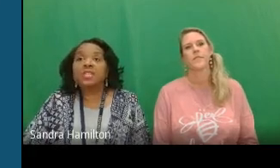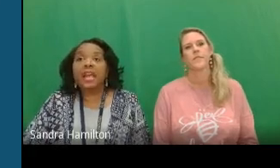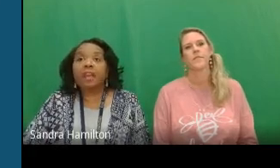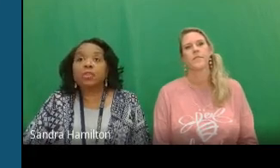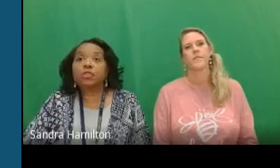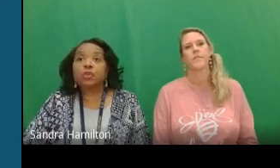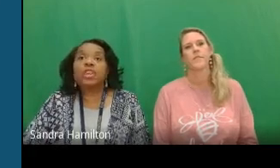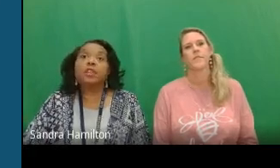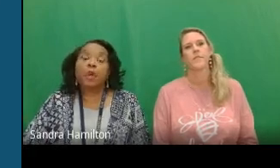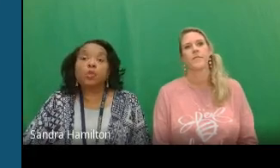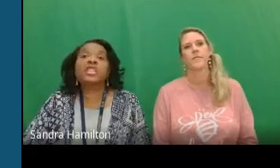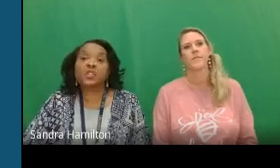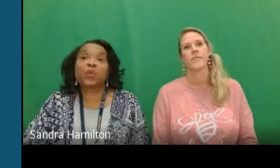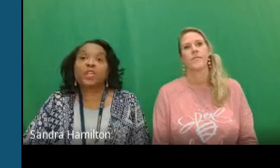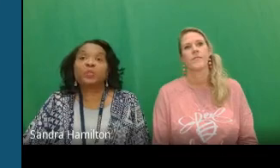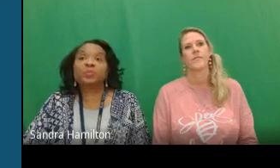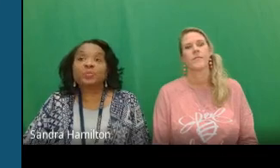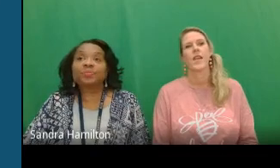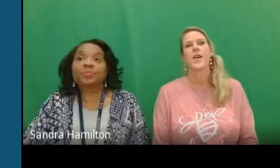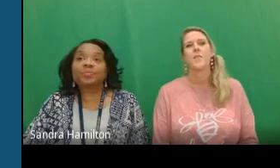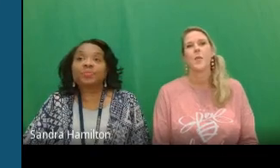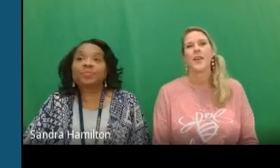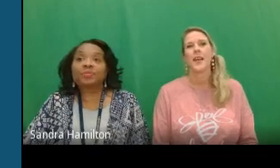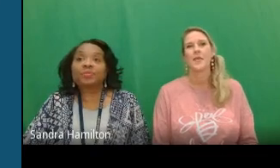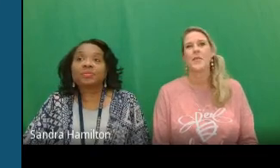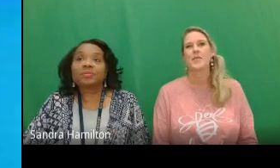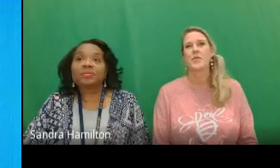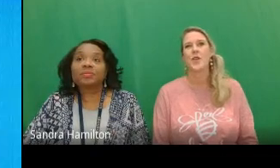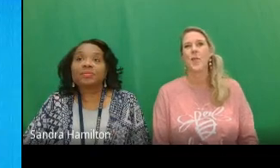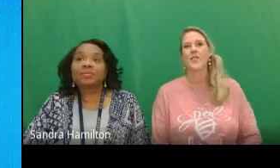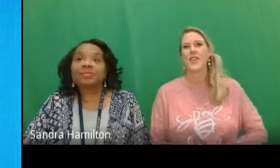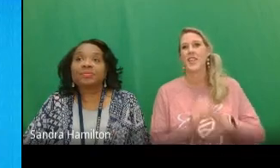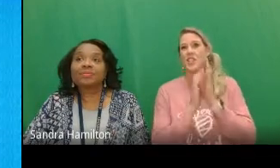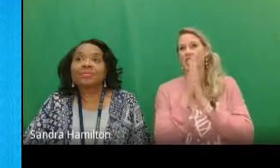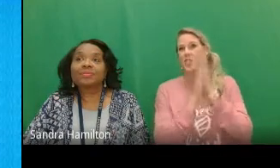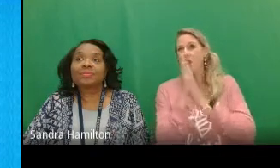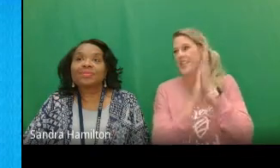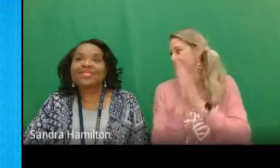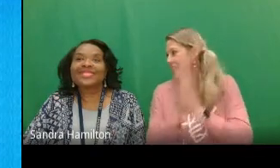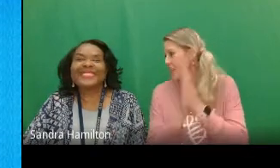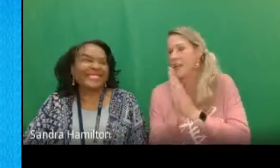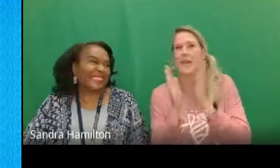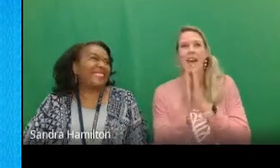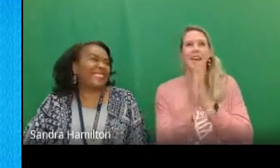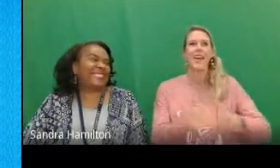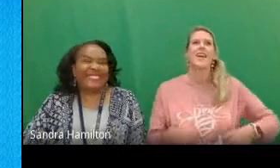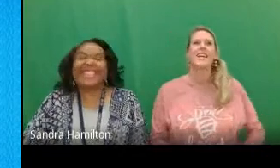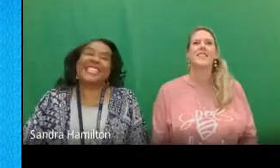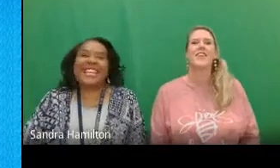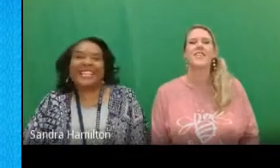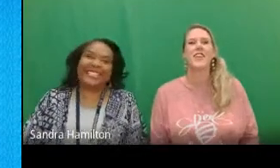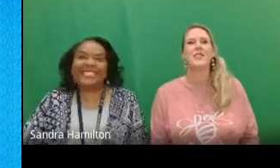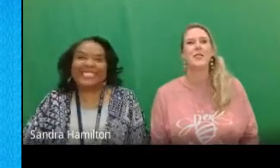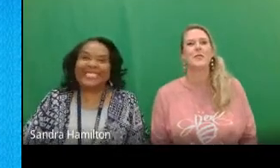you can tag our school in the post as well. Mobile County Public Schools are almost finished transitioning back